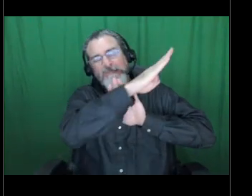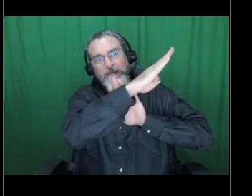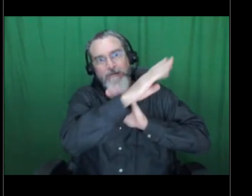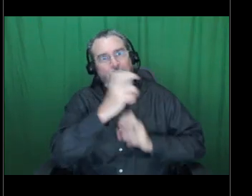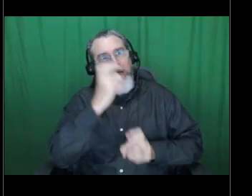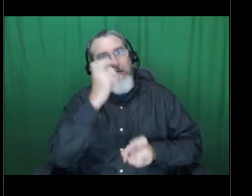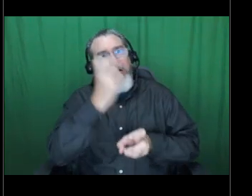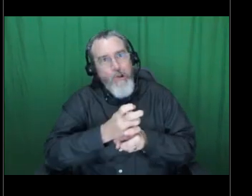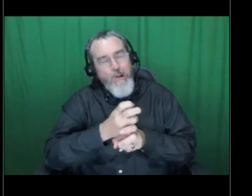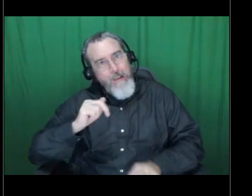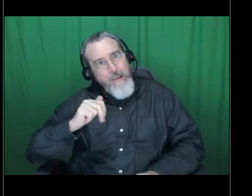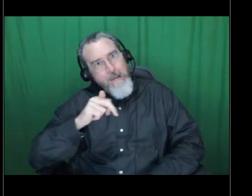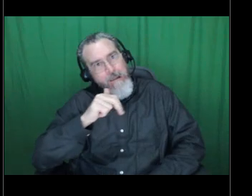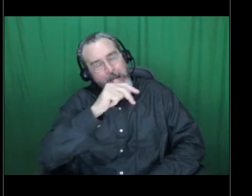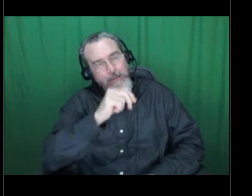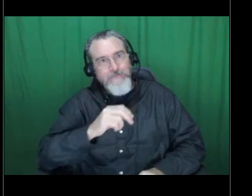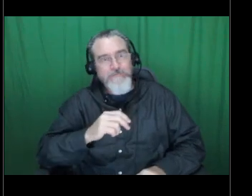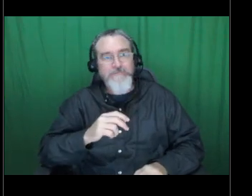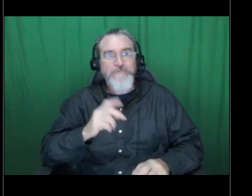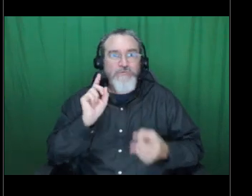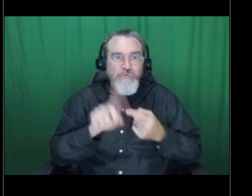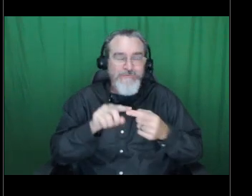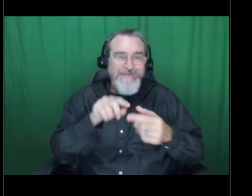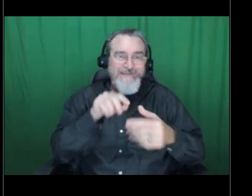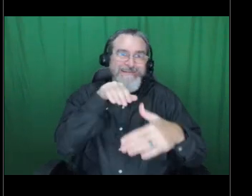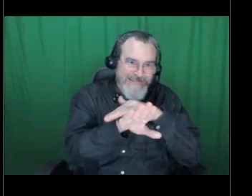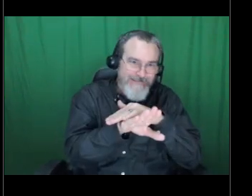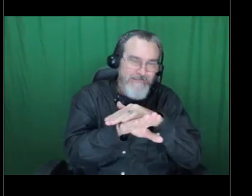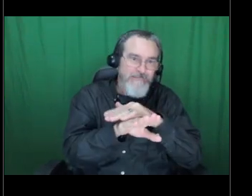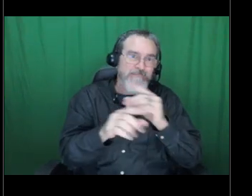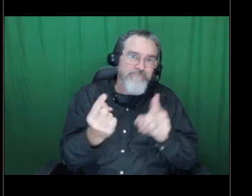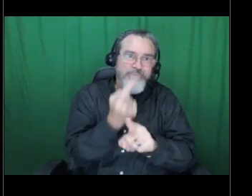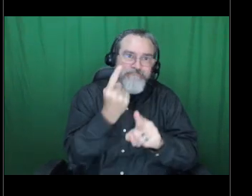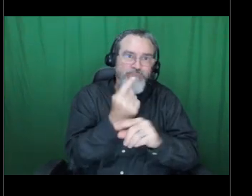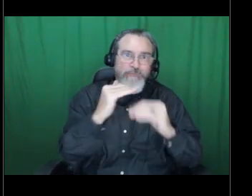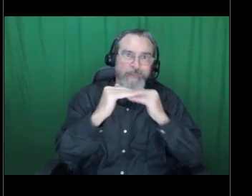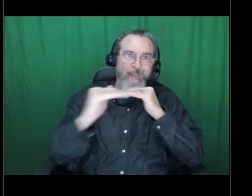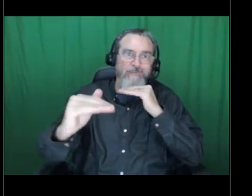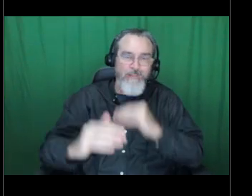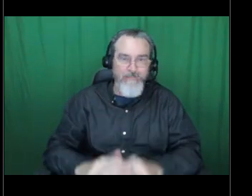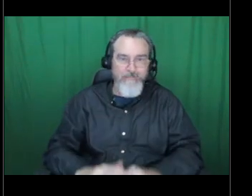slopes to reach the entrance floor level.